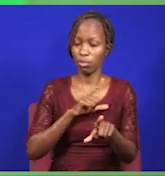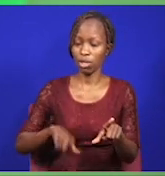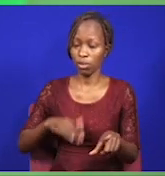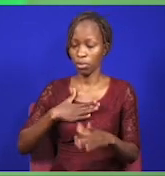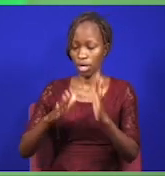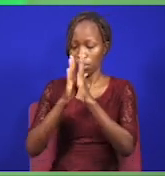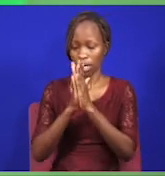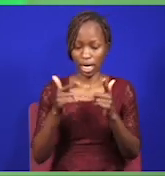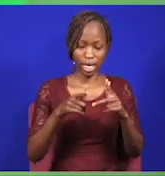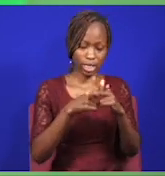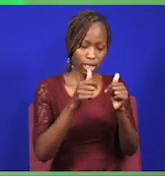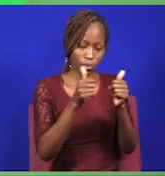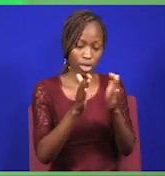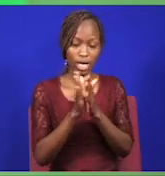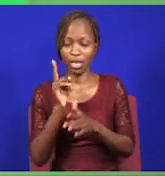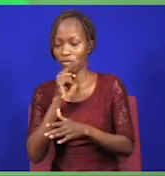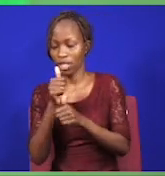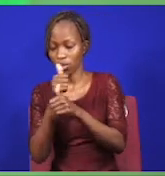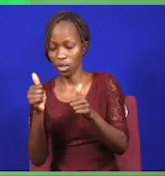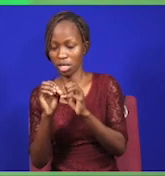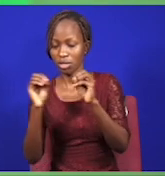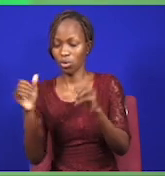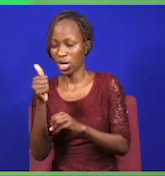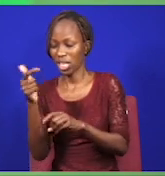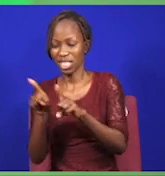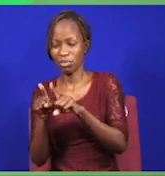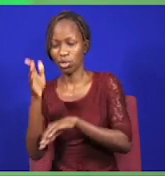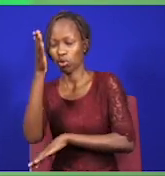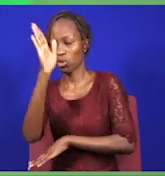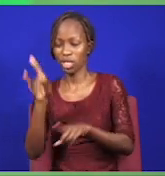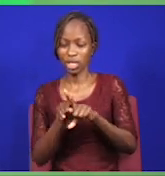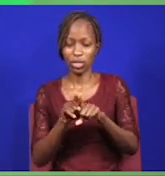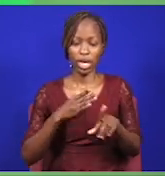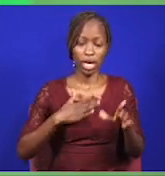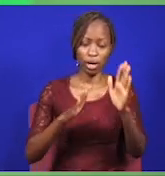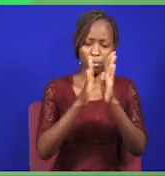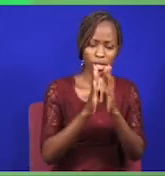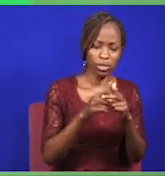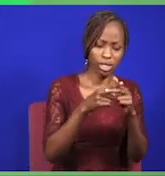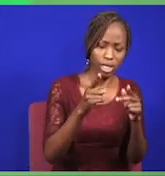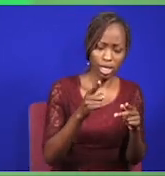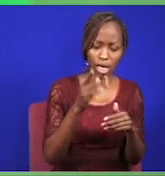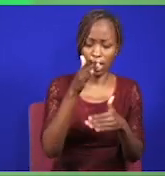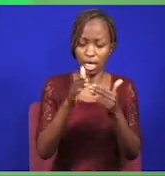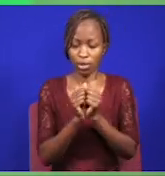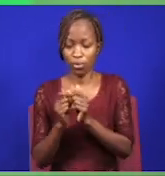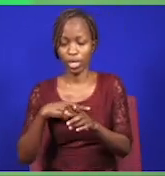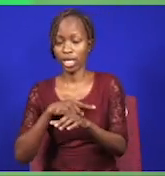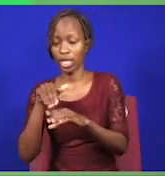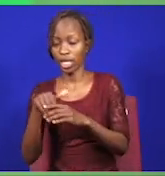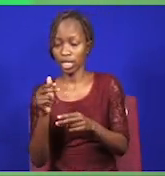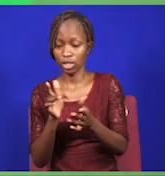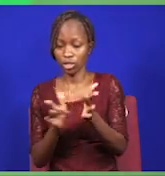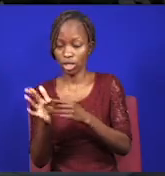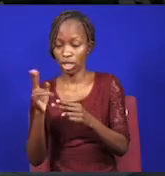let us start well and finish well. There is none like you, God. Even, I pray, as you're going to start, be with us and end with us. It is in Jesus' name,